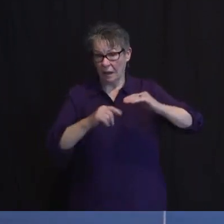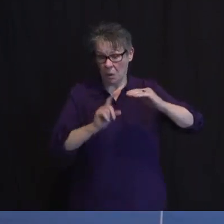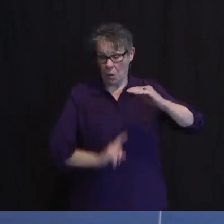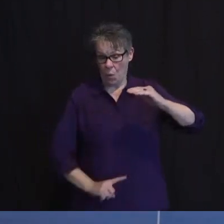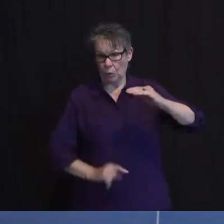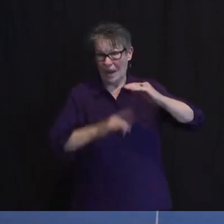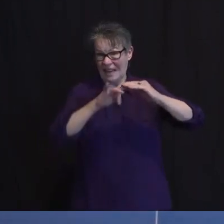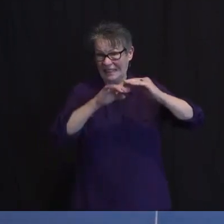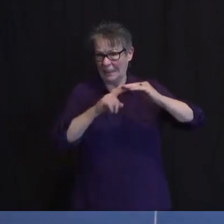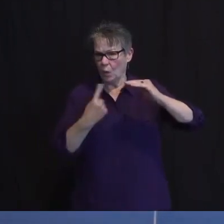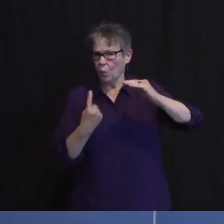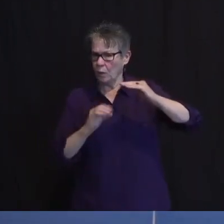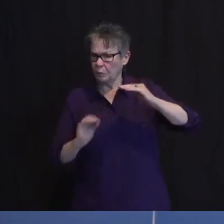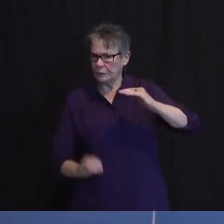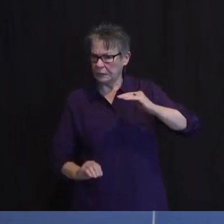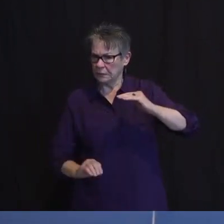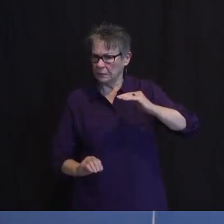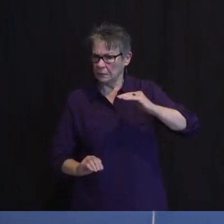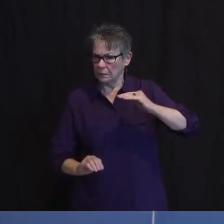16.7% 50 to 64,